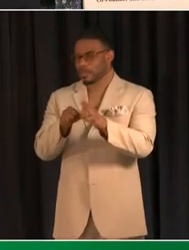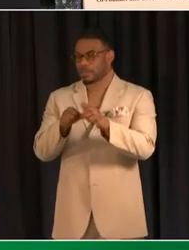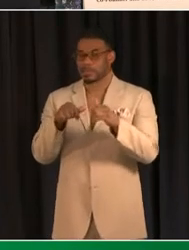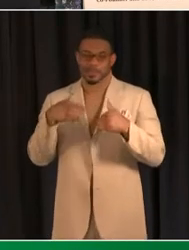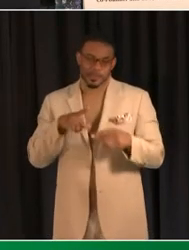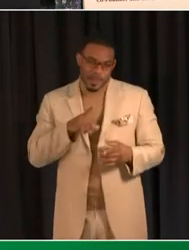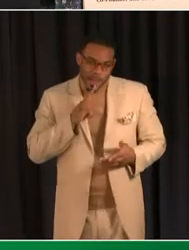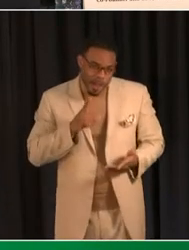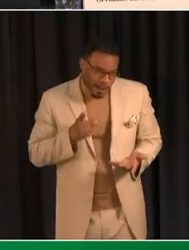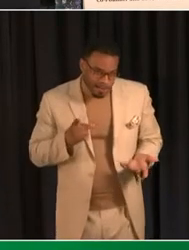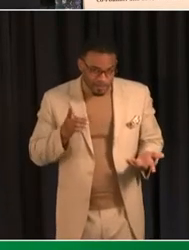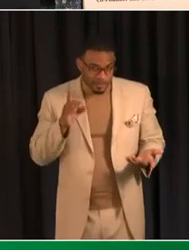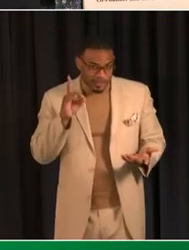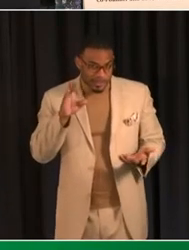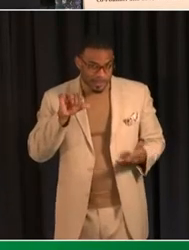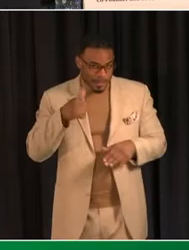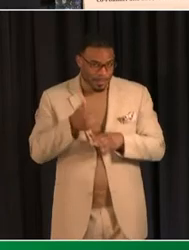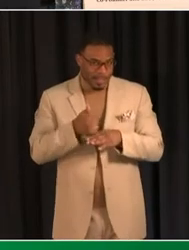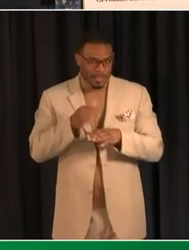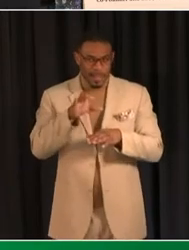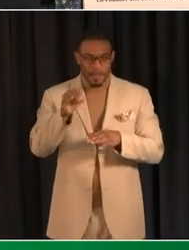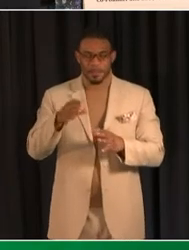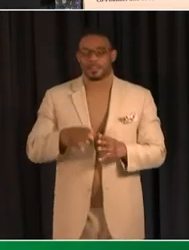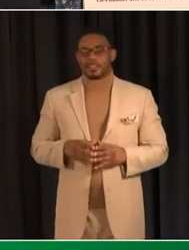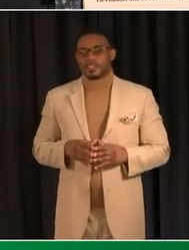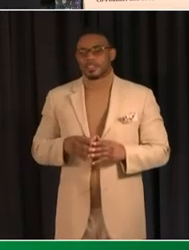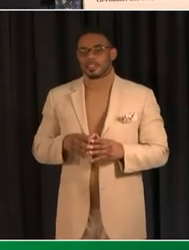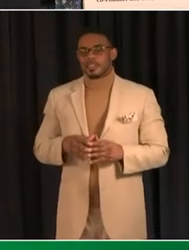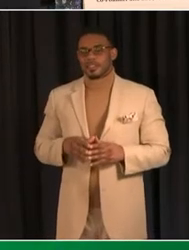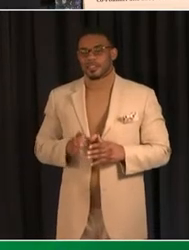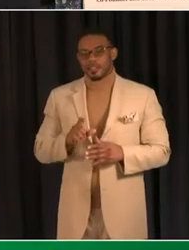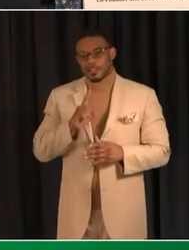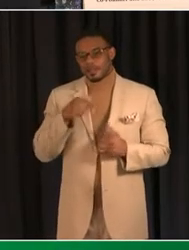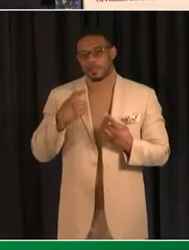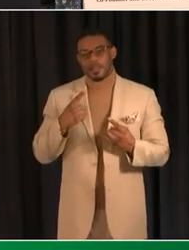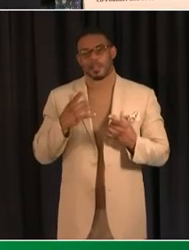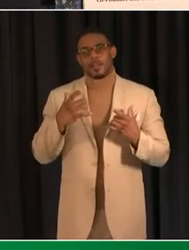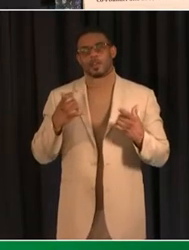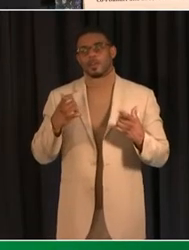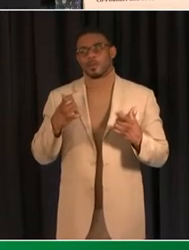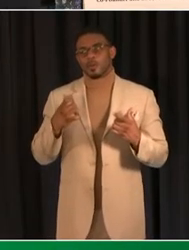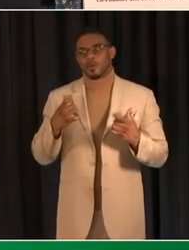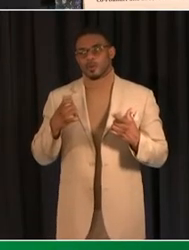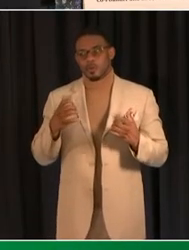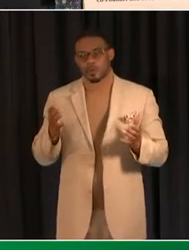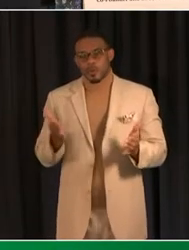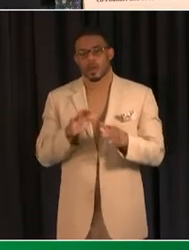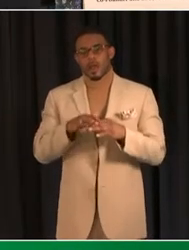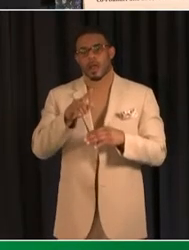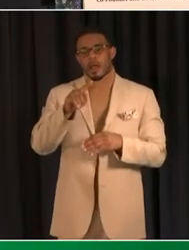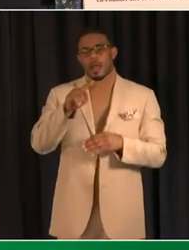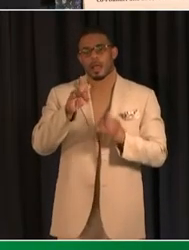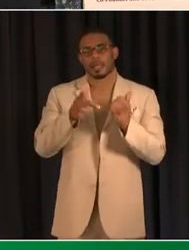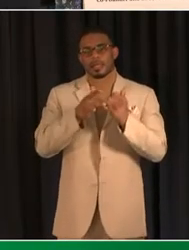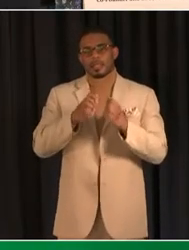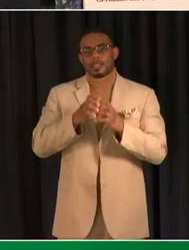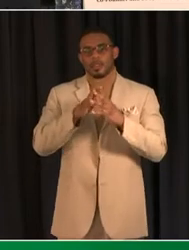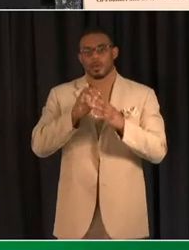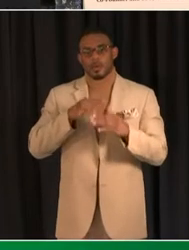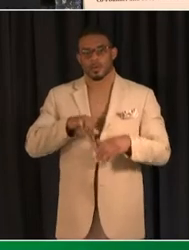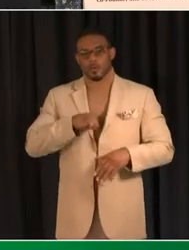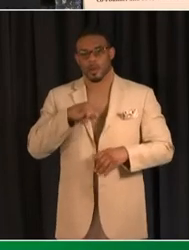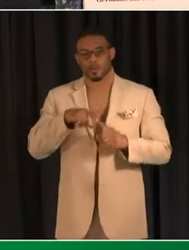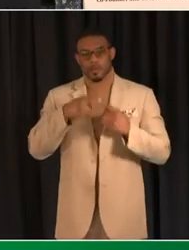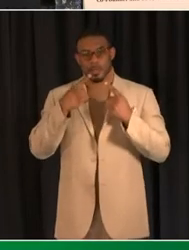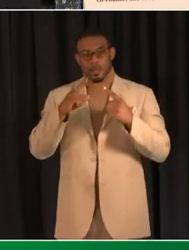to highlight, since we are a DC-based company, and there has been a huge initiative around tech startups,